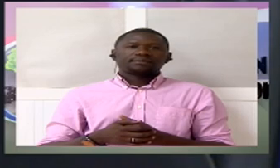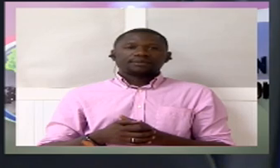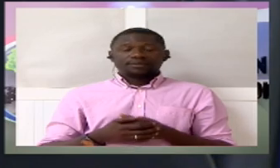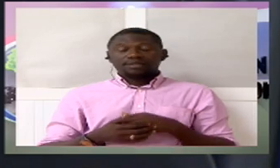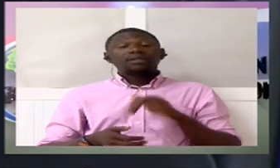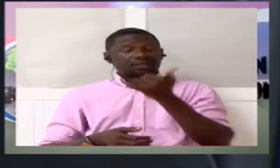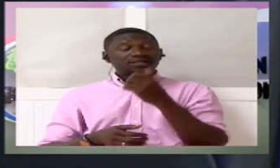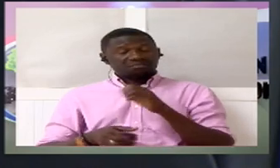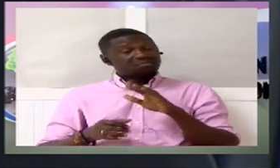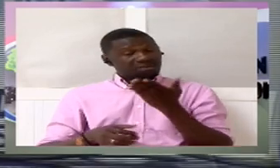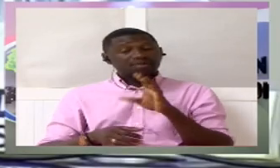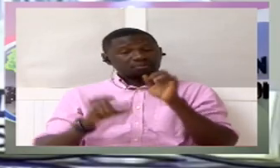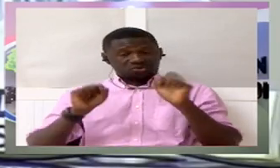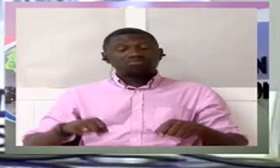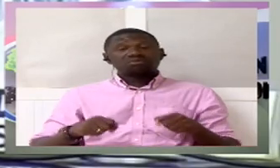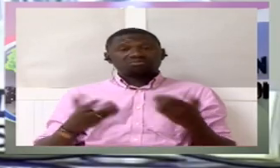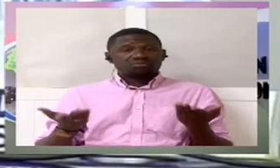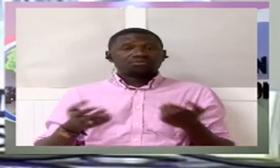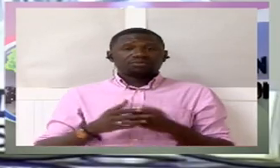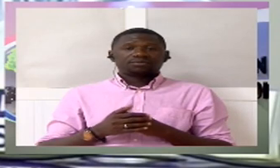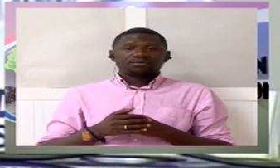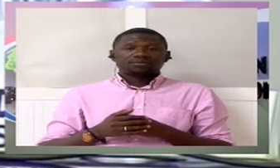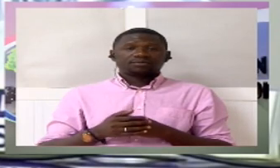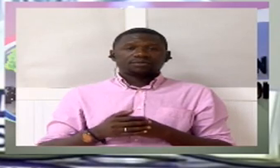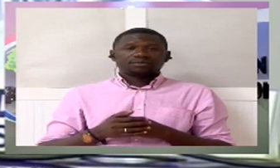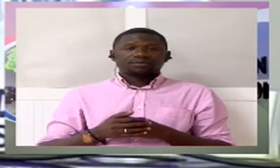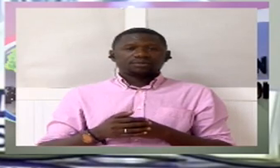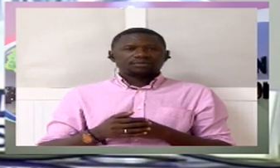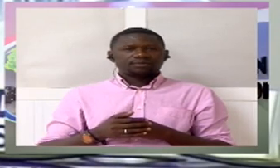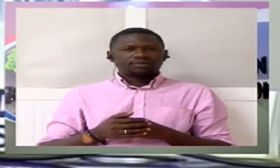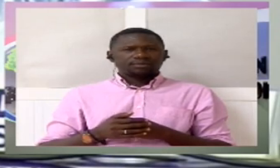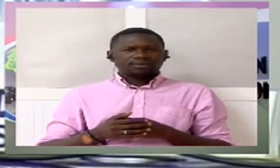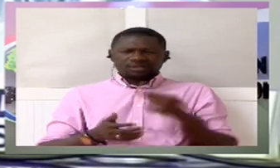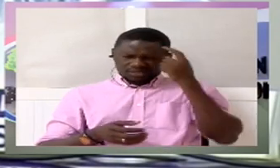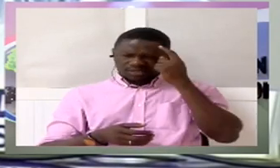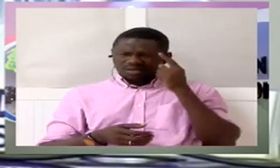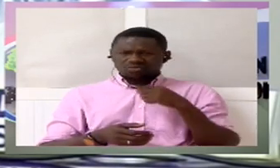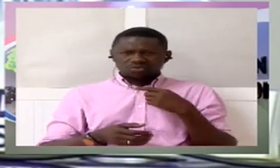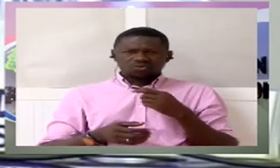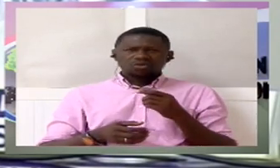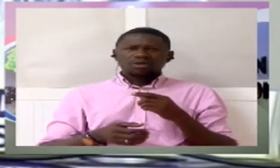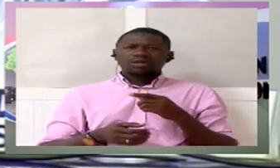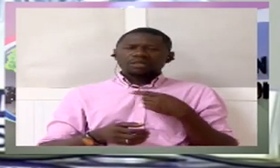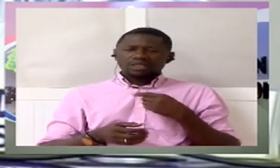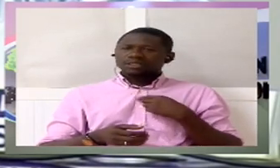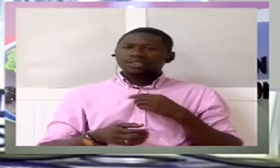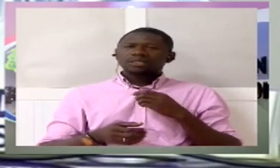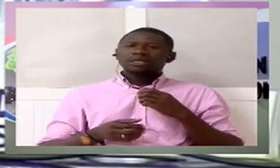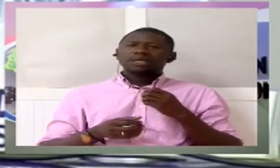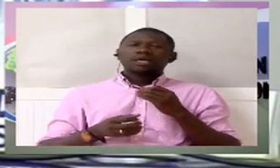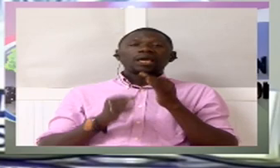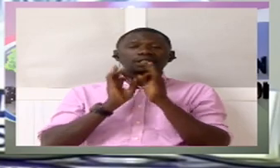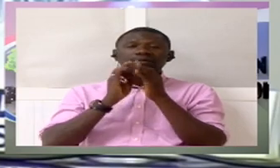wasikeno. Yes, that could have been. In fact, was that not the claim against Baba Diop in the